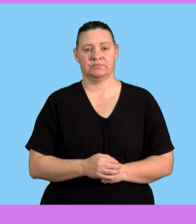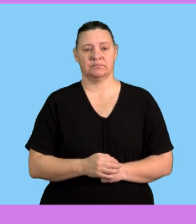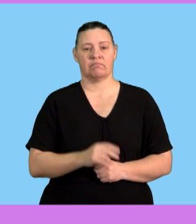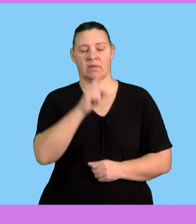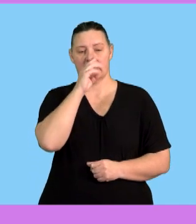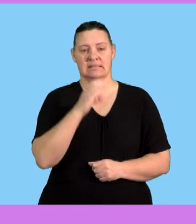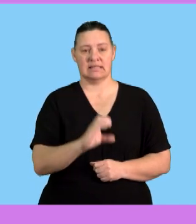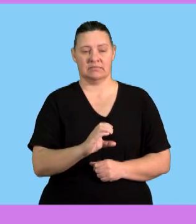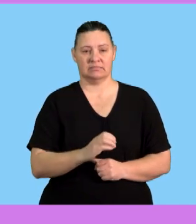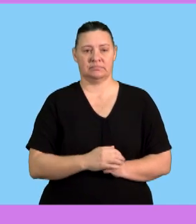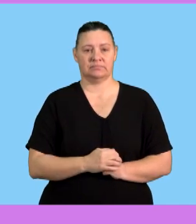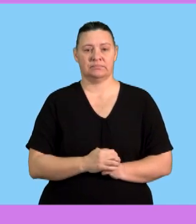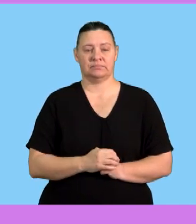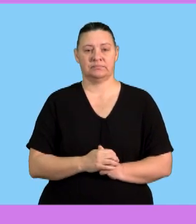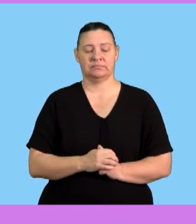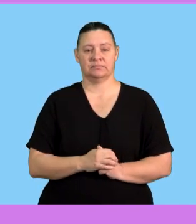at C,